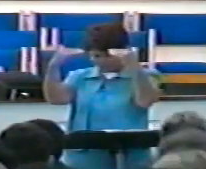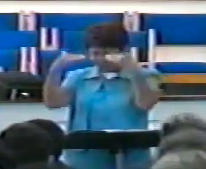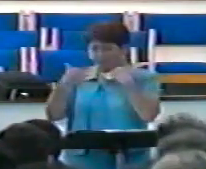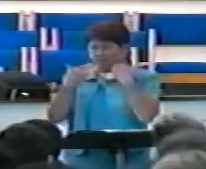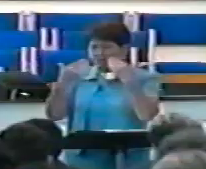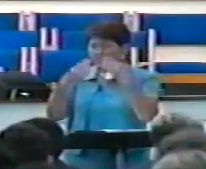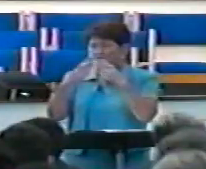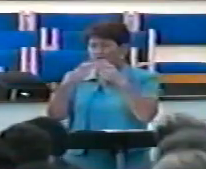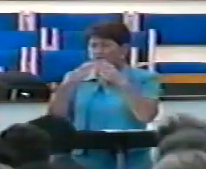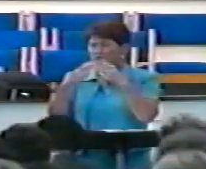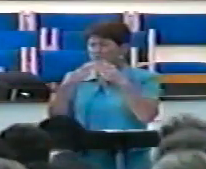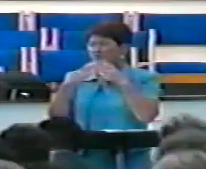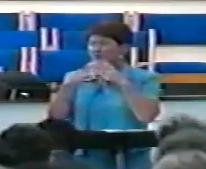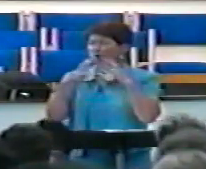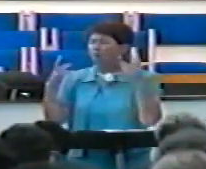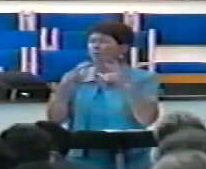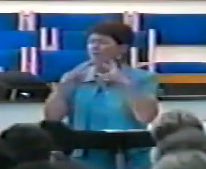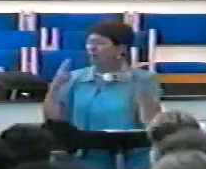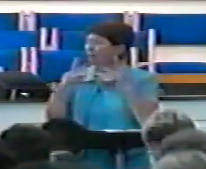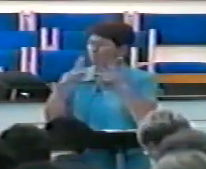thank you so very much.